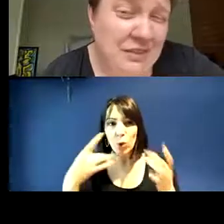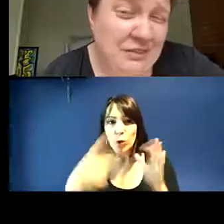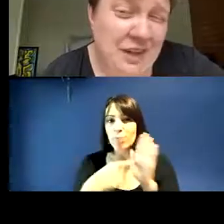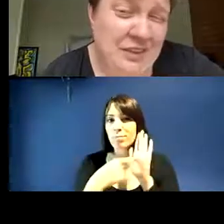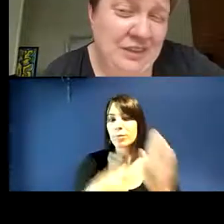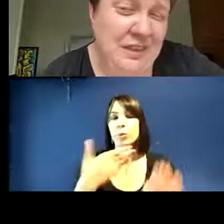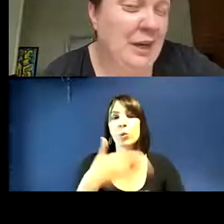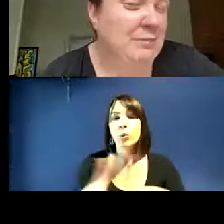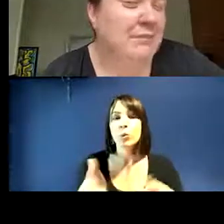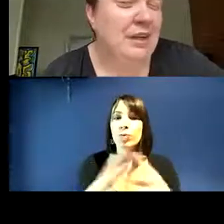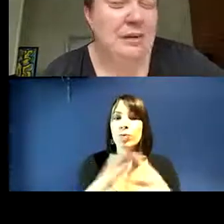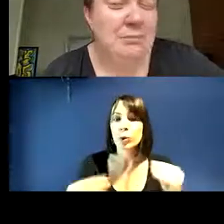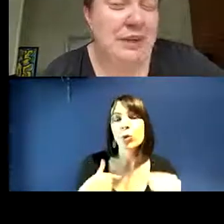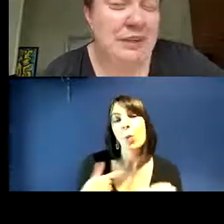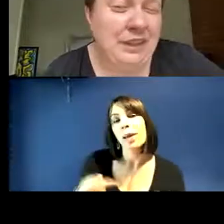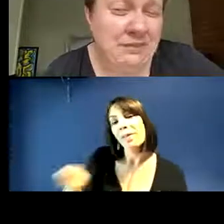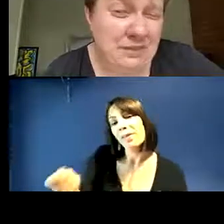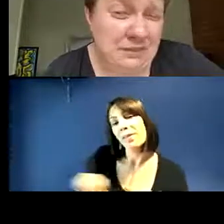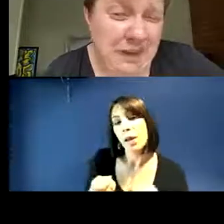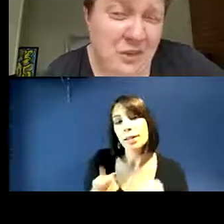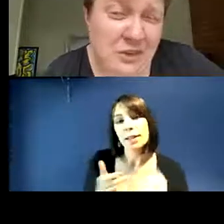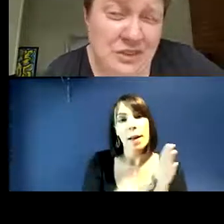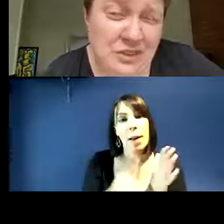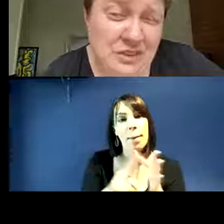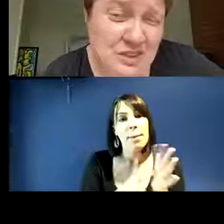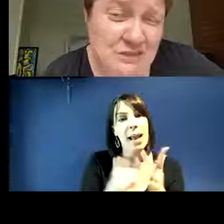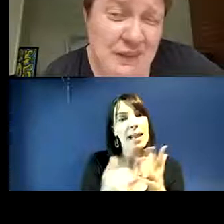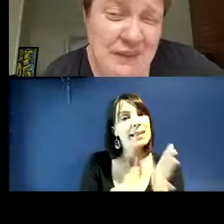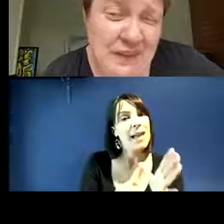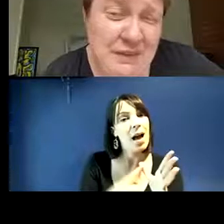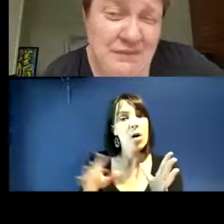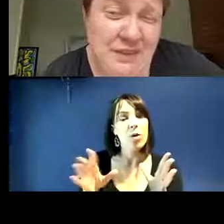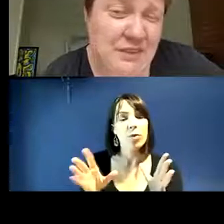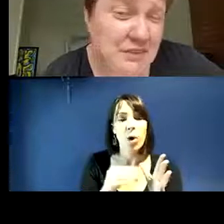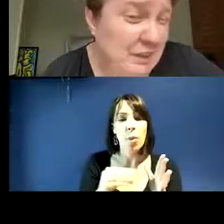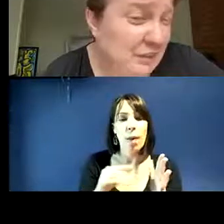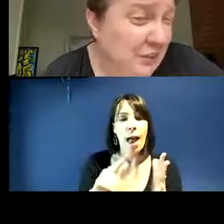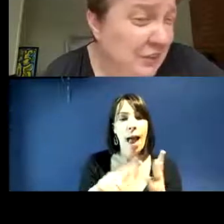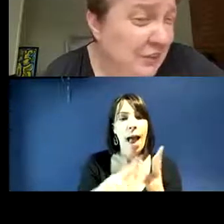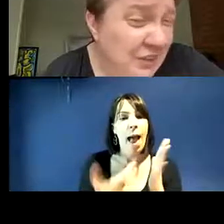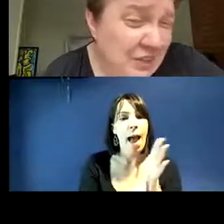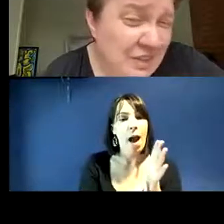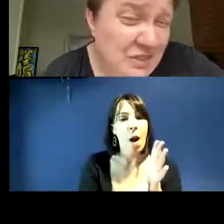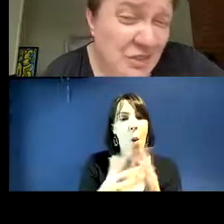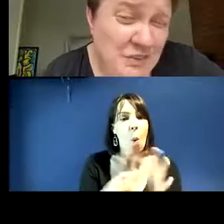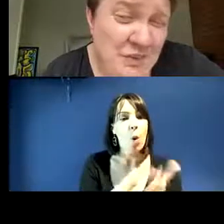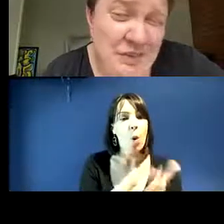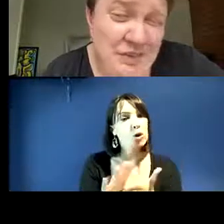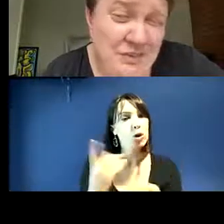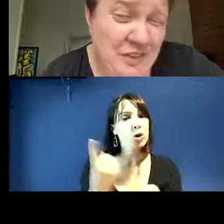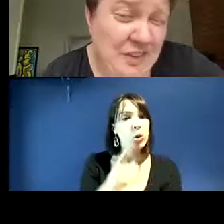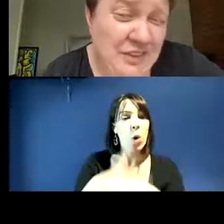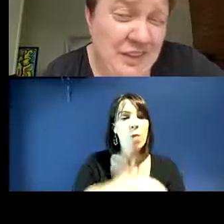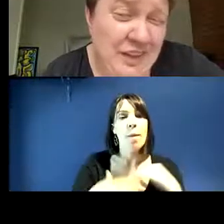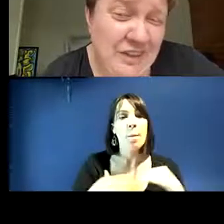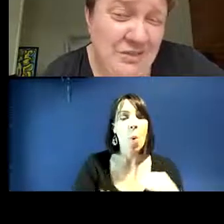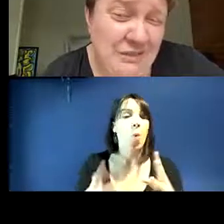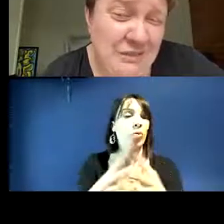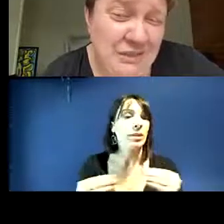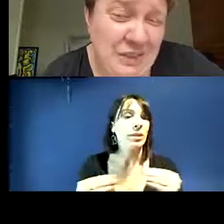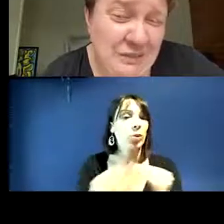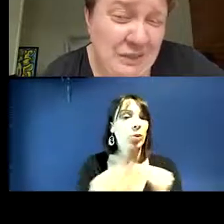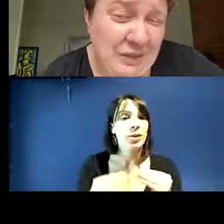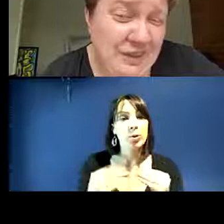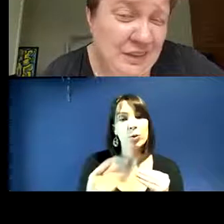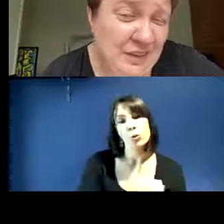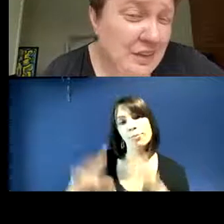have invited Melissa from Our Watch to speak about further resources for the prevention of violence against women